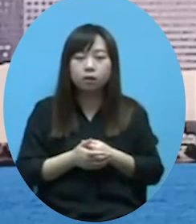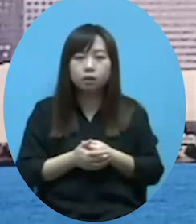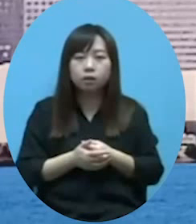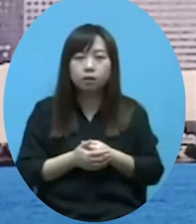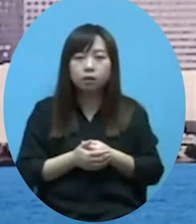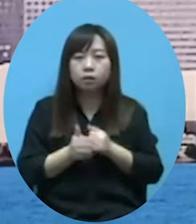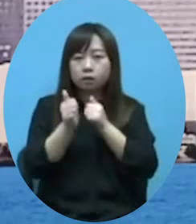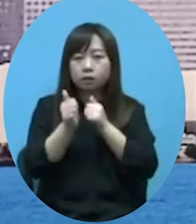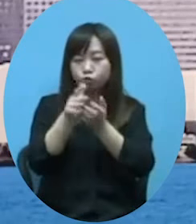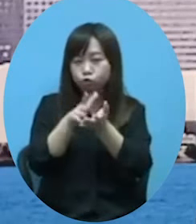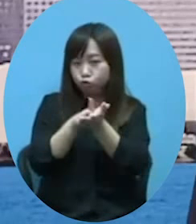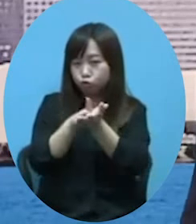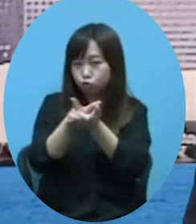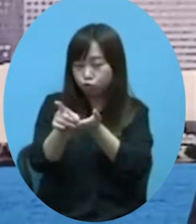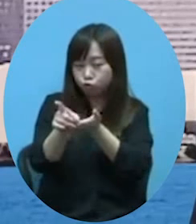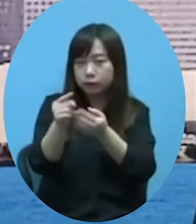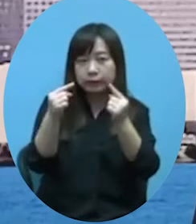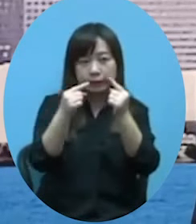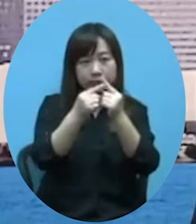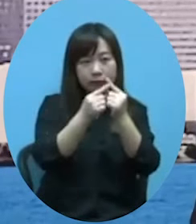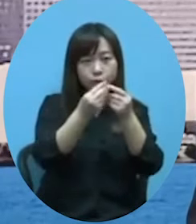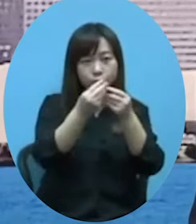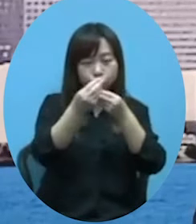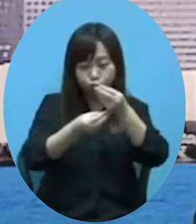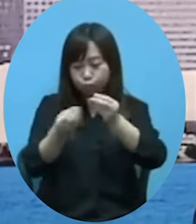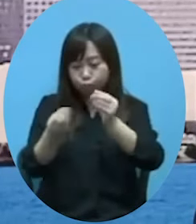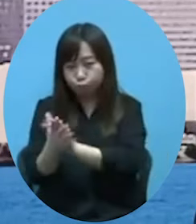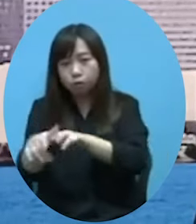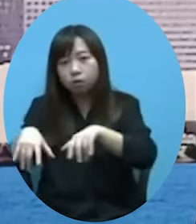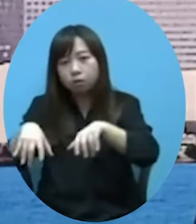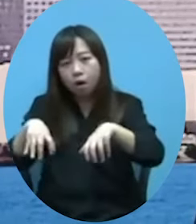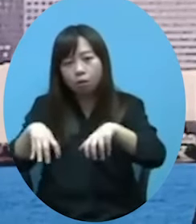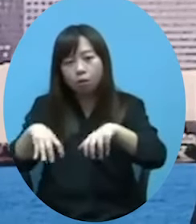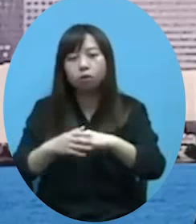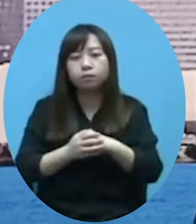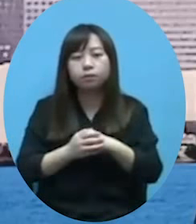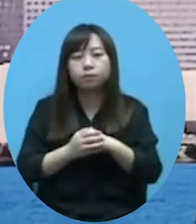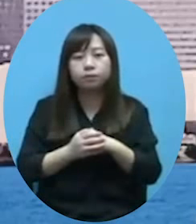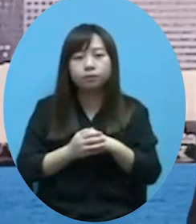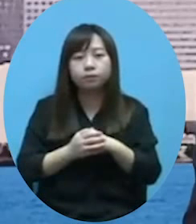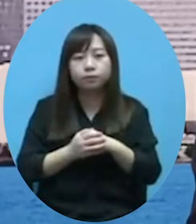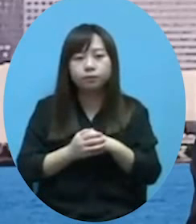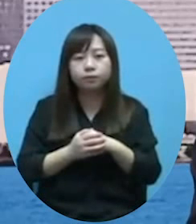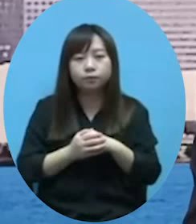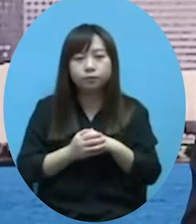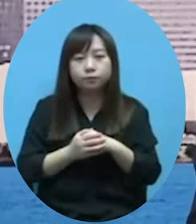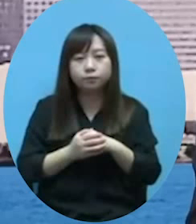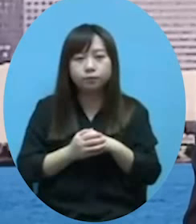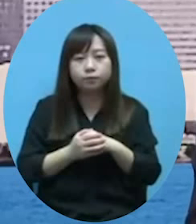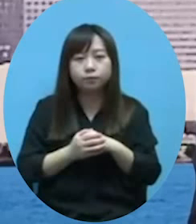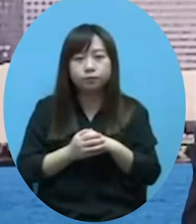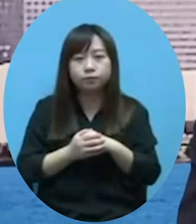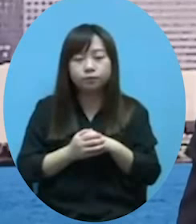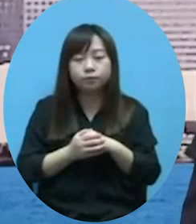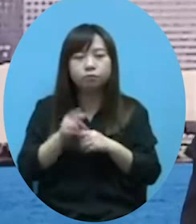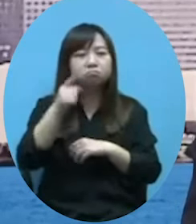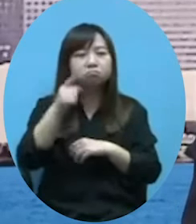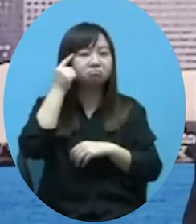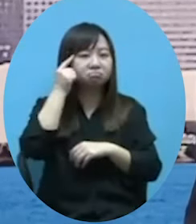infect the dogsand we understandthe virusthey don't read guidelinesthey you know